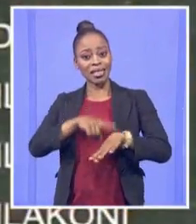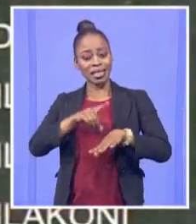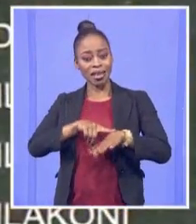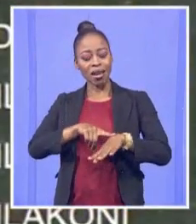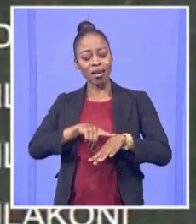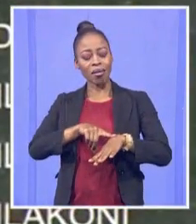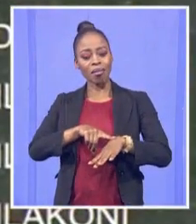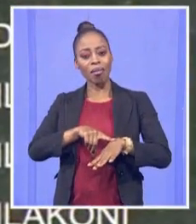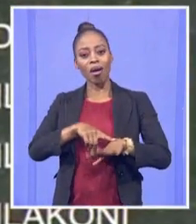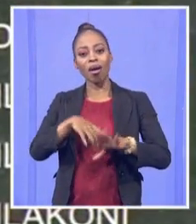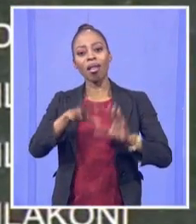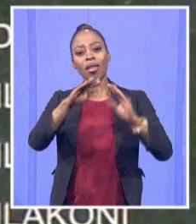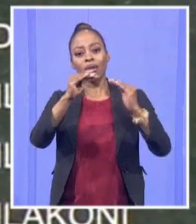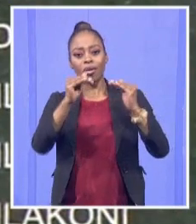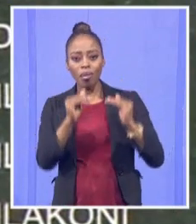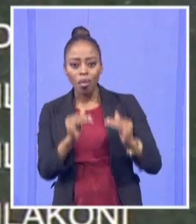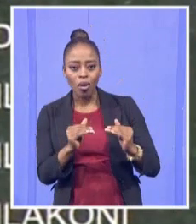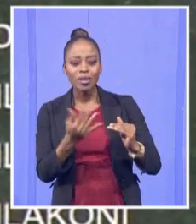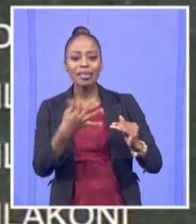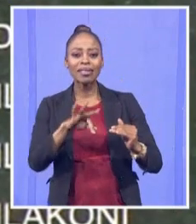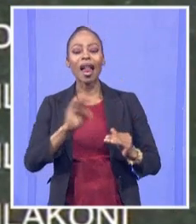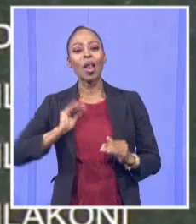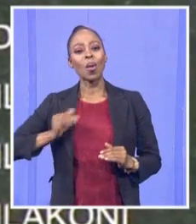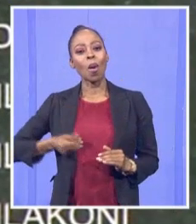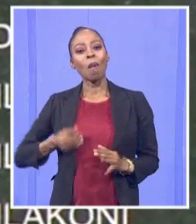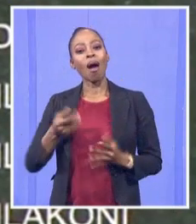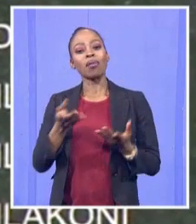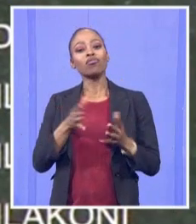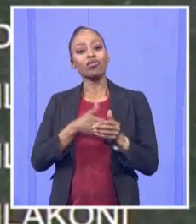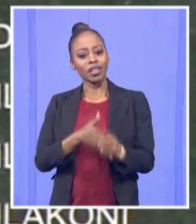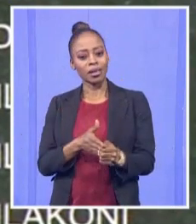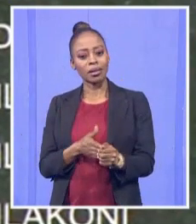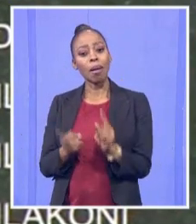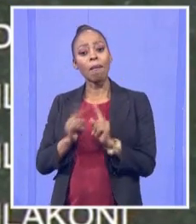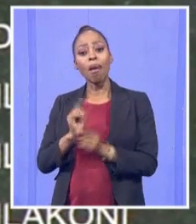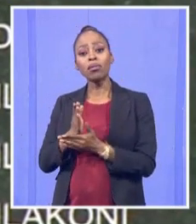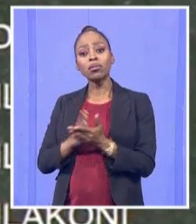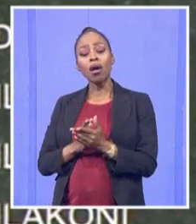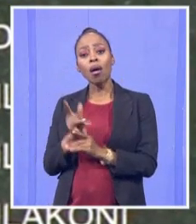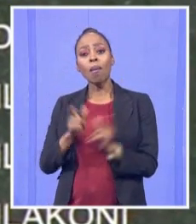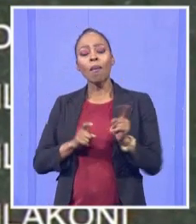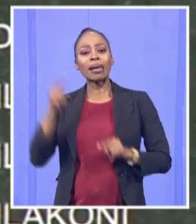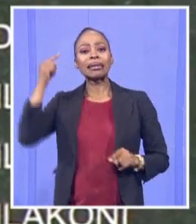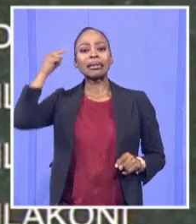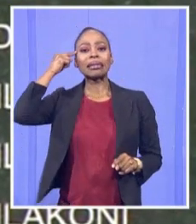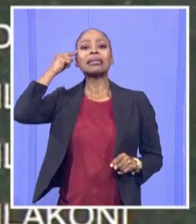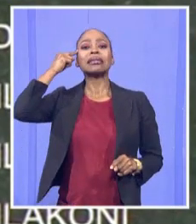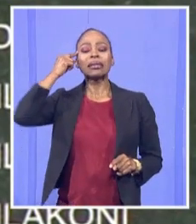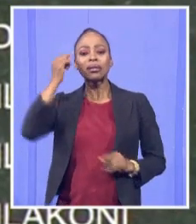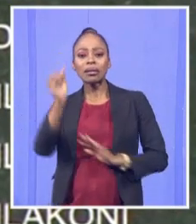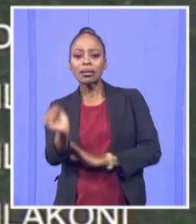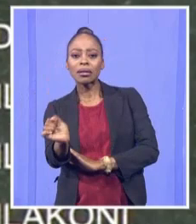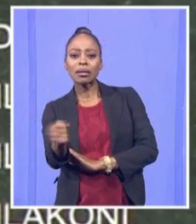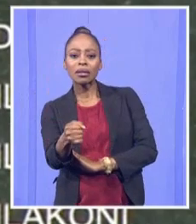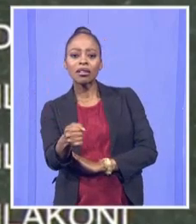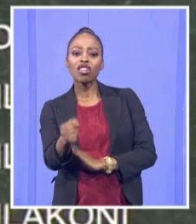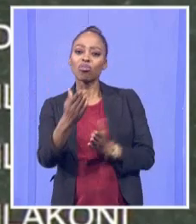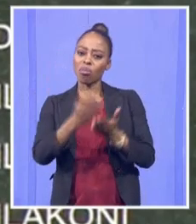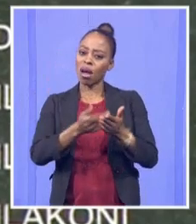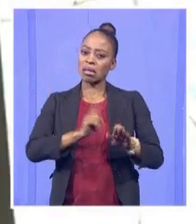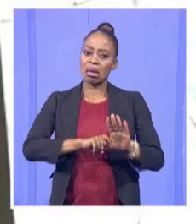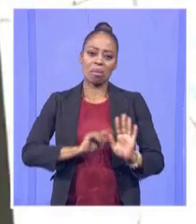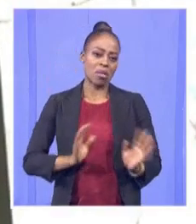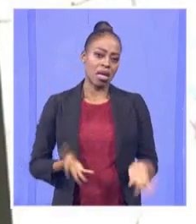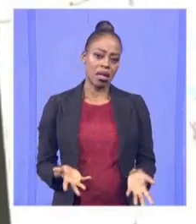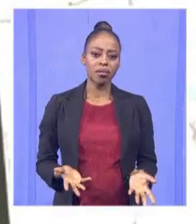off, it was still the queens. Some subjects, however, seemed to believe the installation is for a temporary